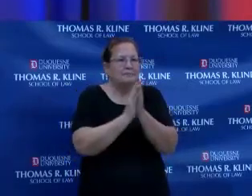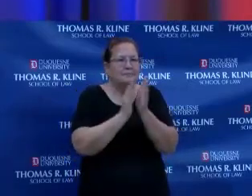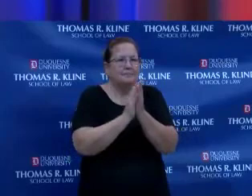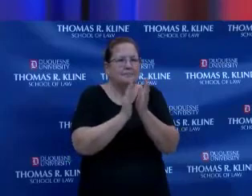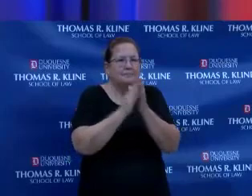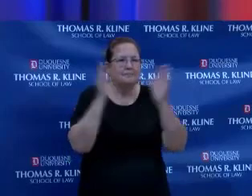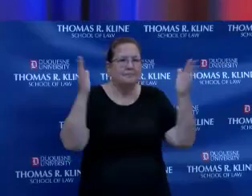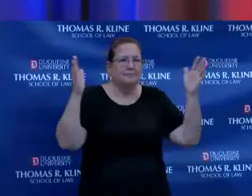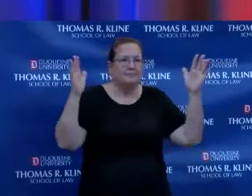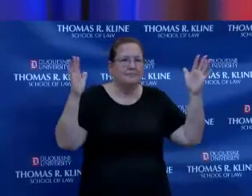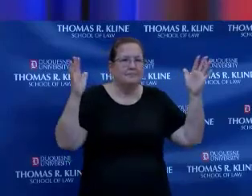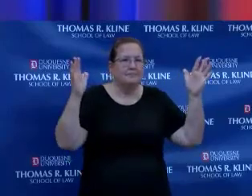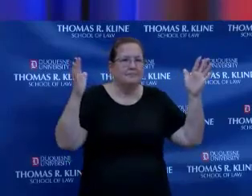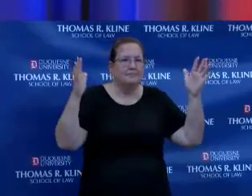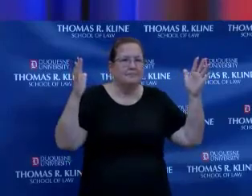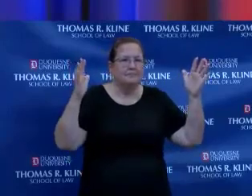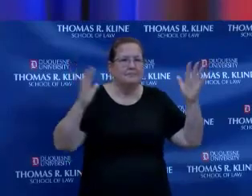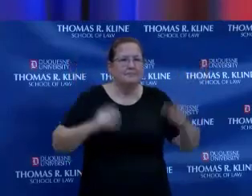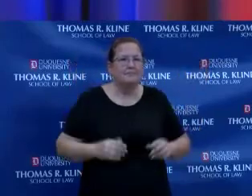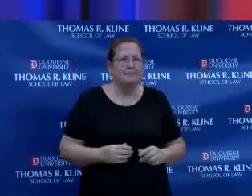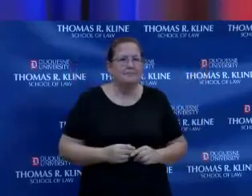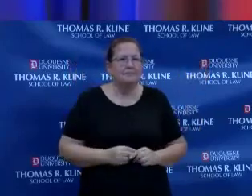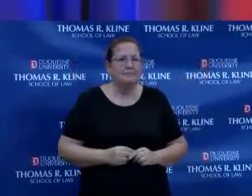be recognized.